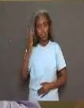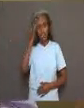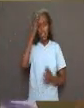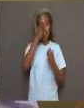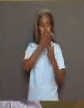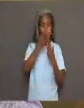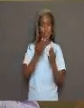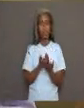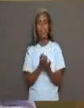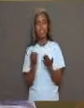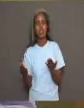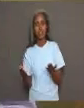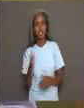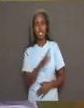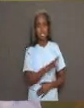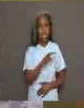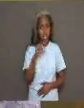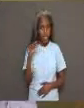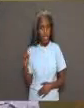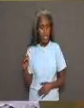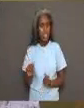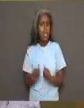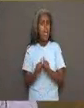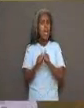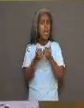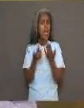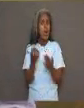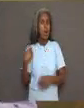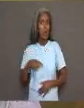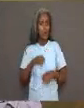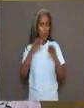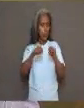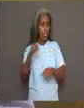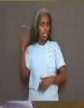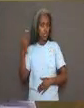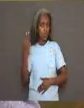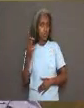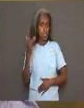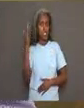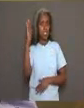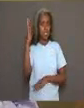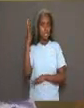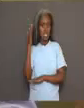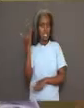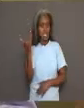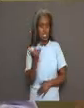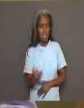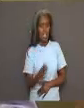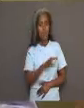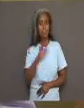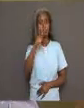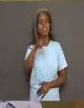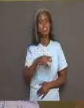of random events and how we can use tree